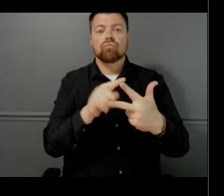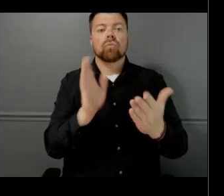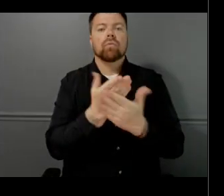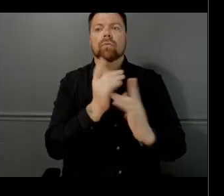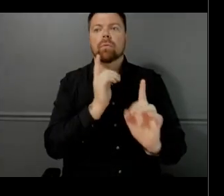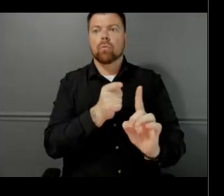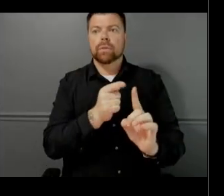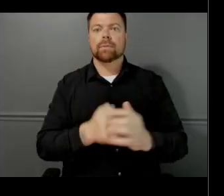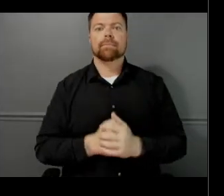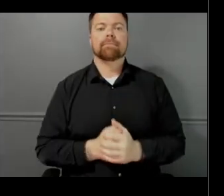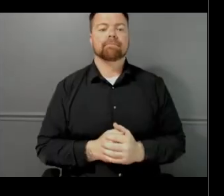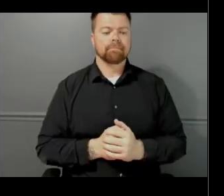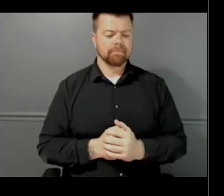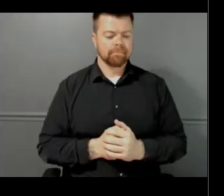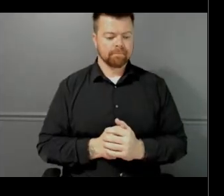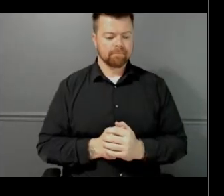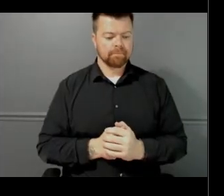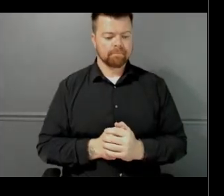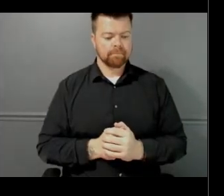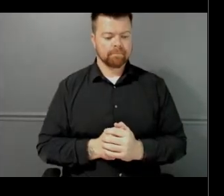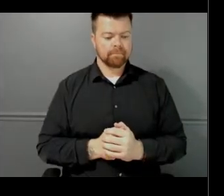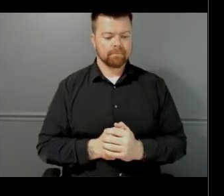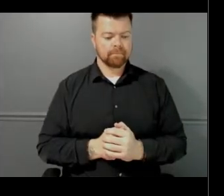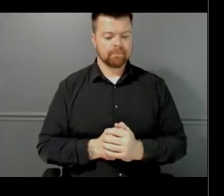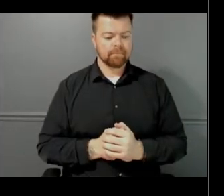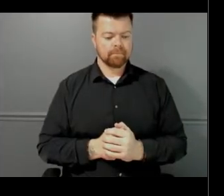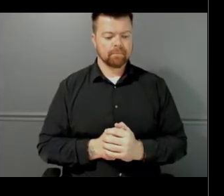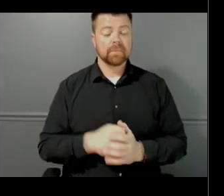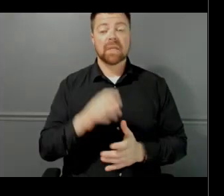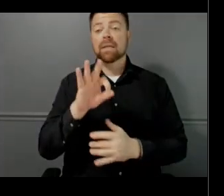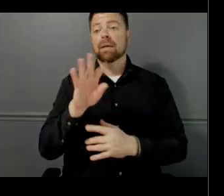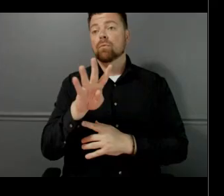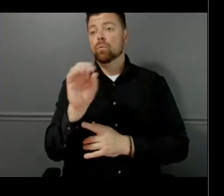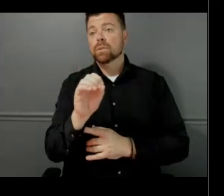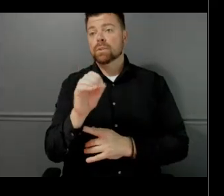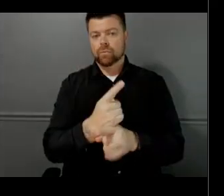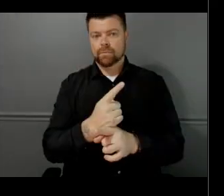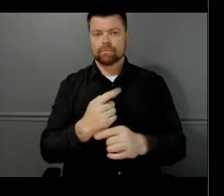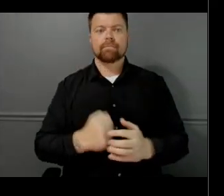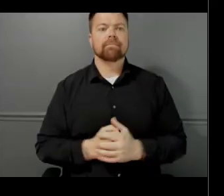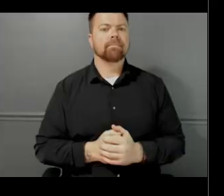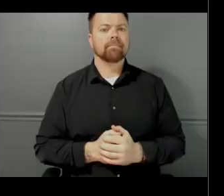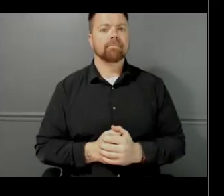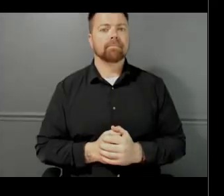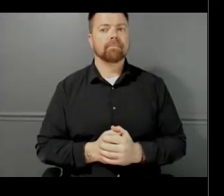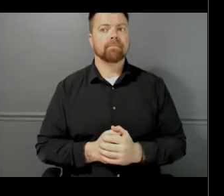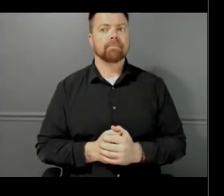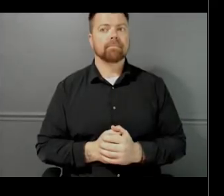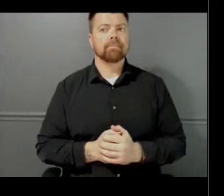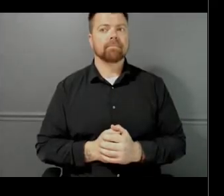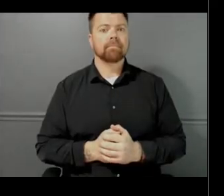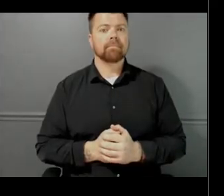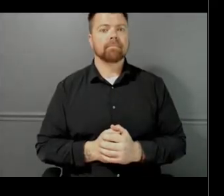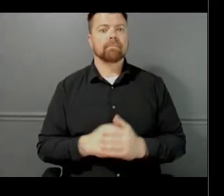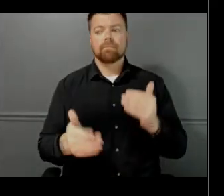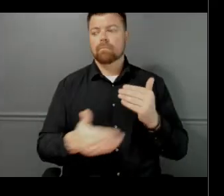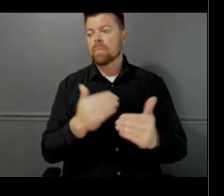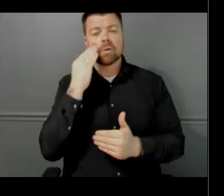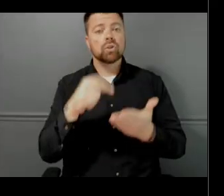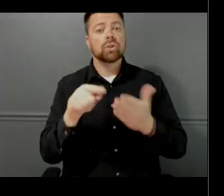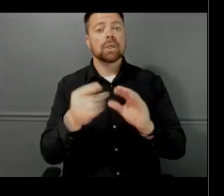arrival points. And 94% of you got this one correct. Moving on to knowledge check